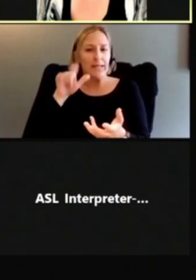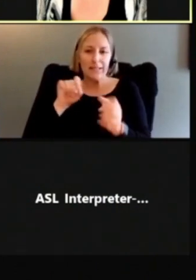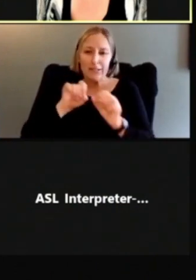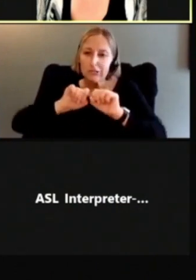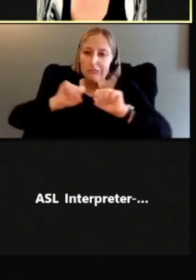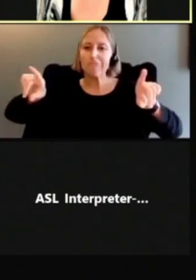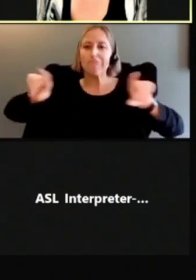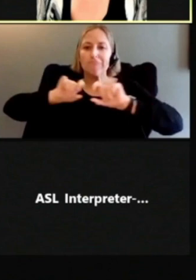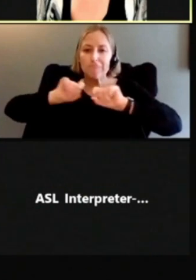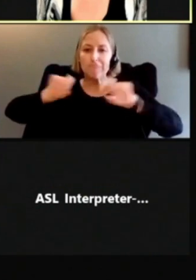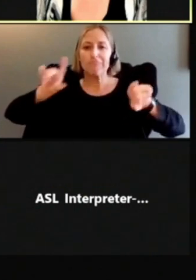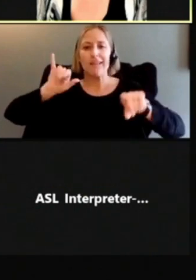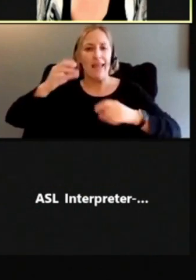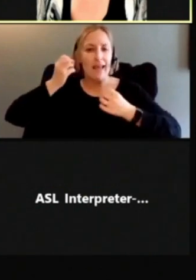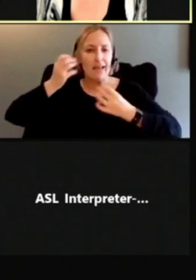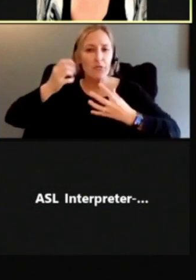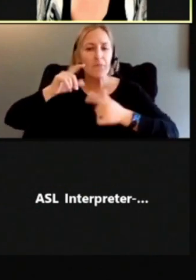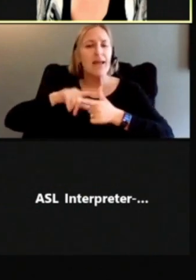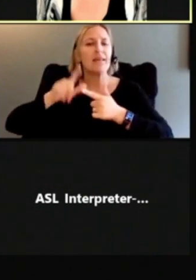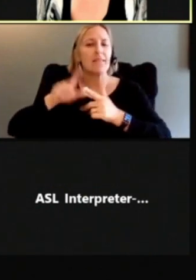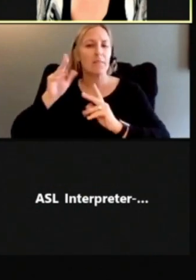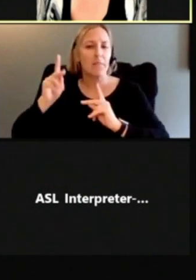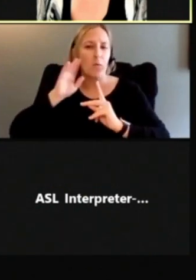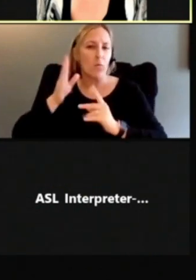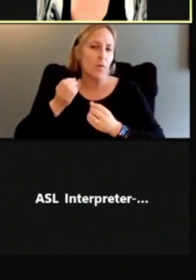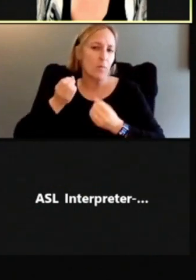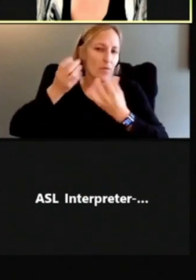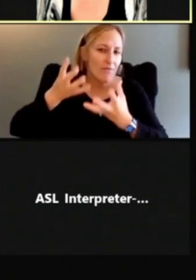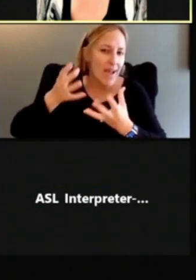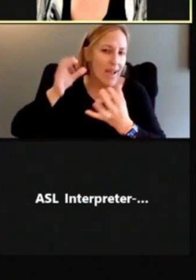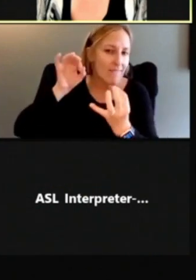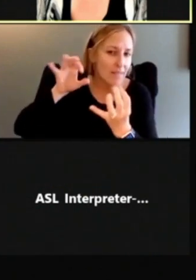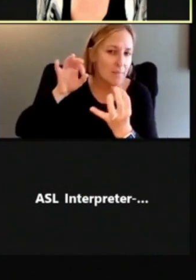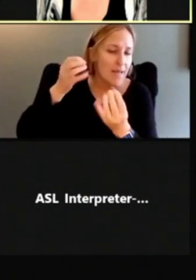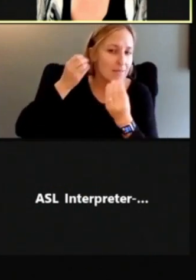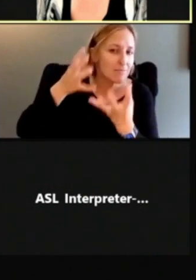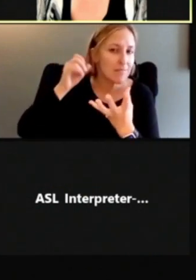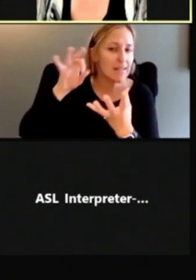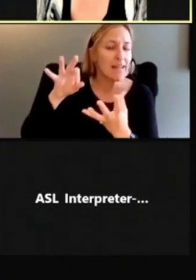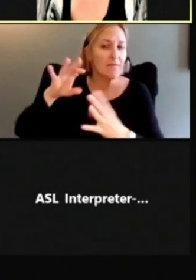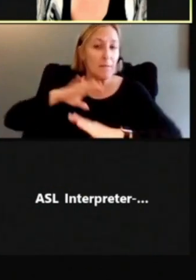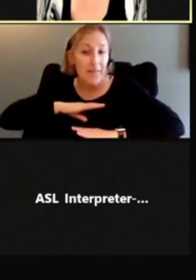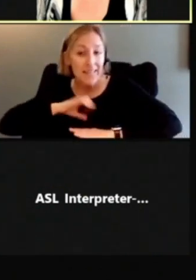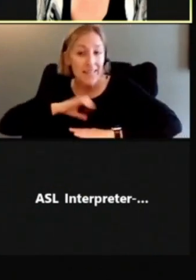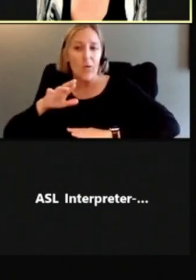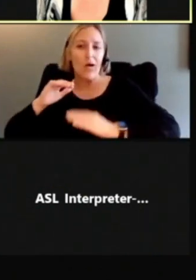and then you'll get feedback and you'll know whether or not it's hitting the mark. But there are some things you can